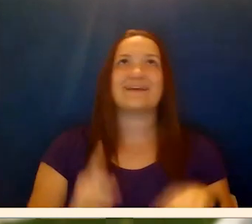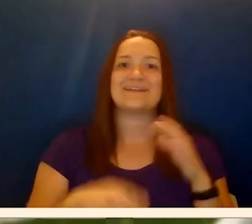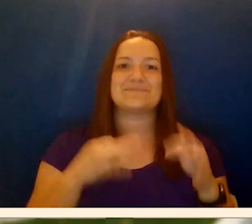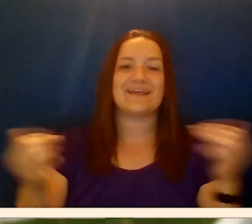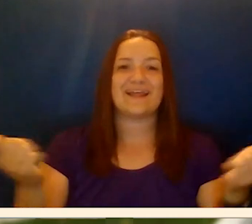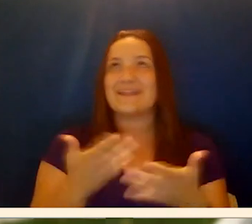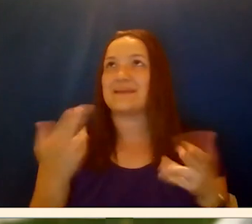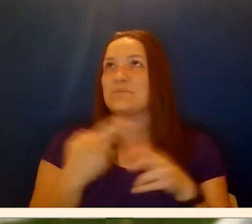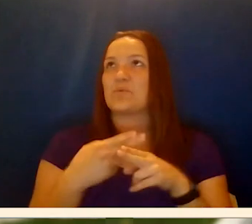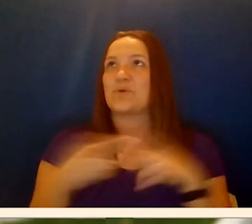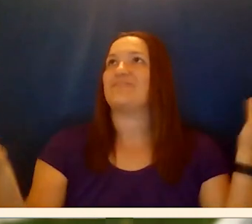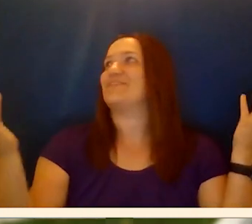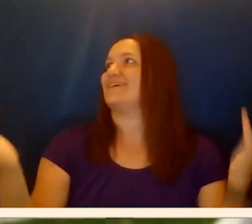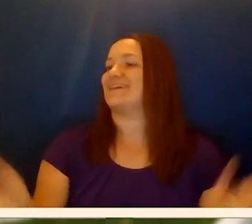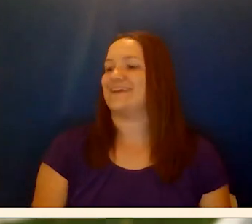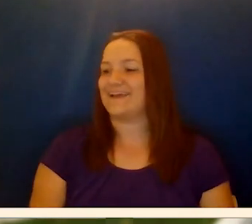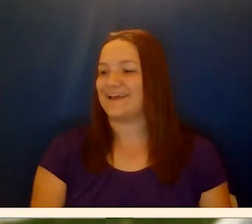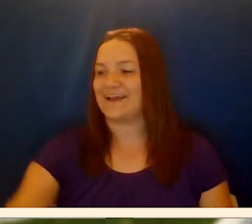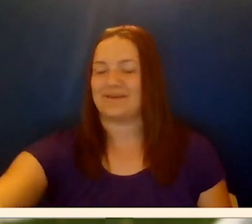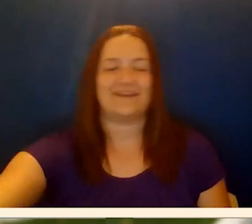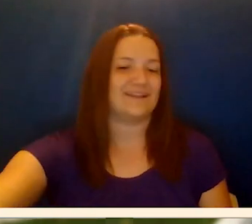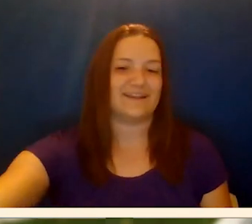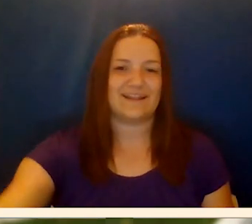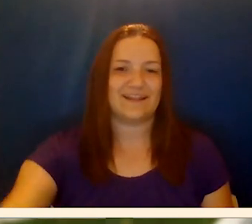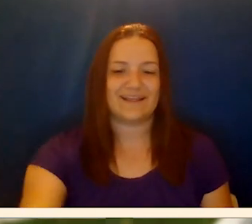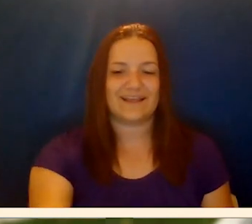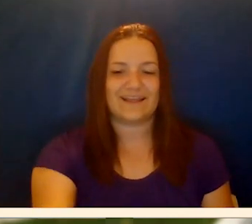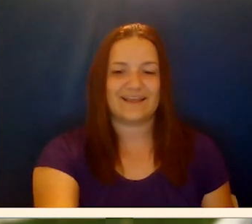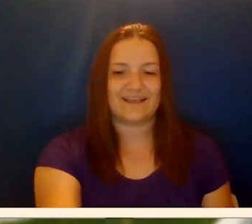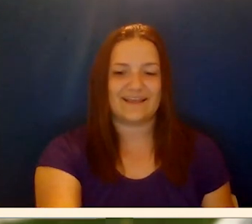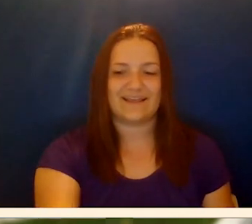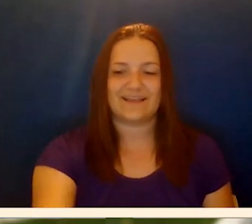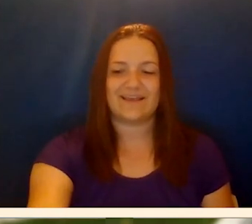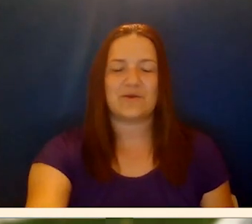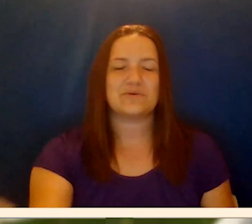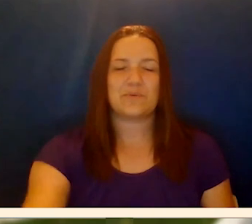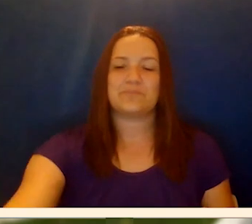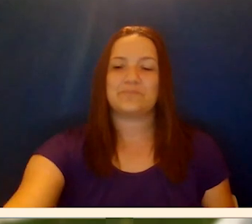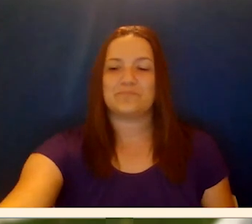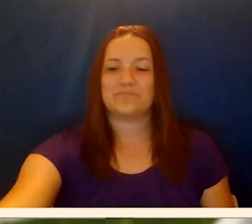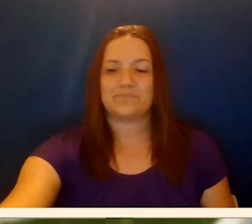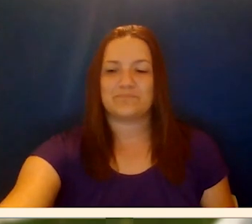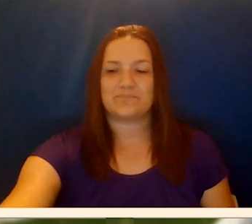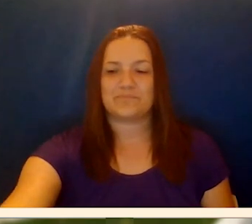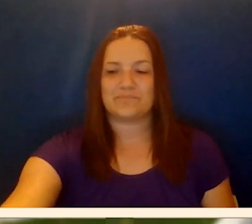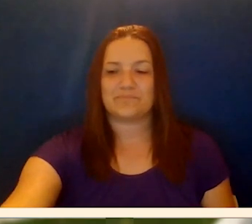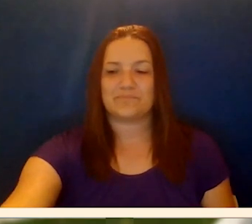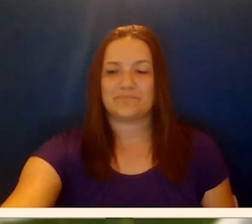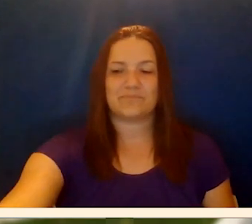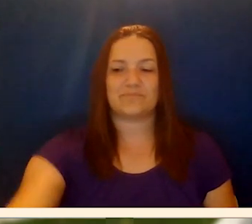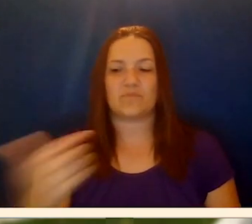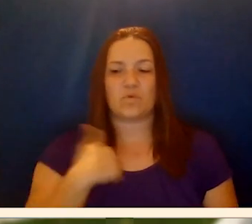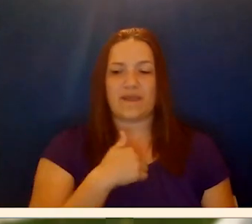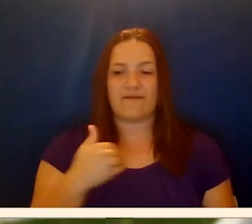anything briefly. I mean, I got to give. So across the nation, there is a system called